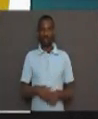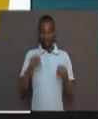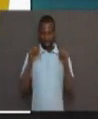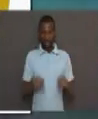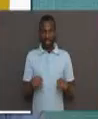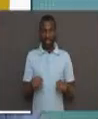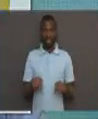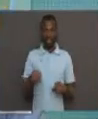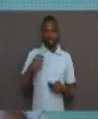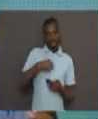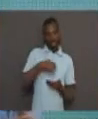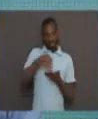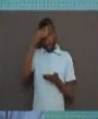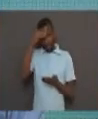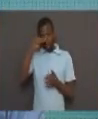interesting.